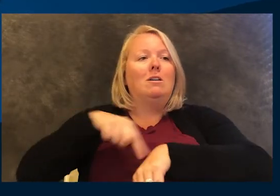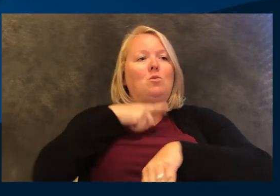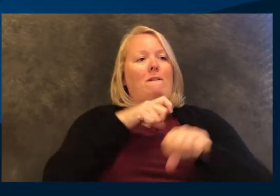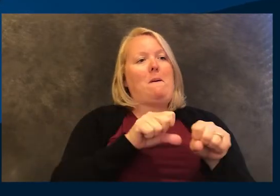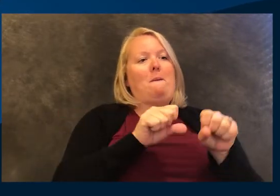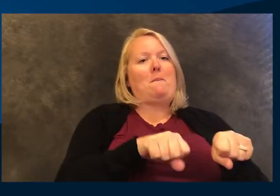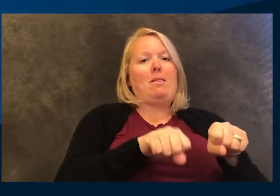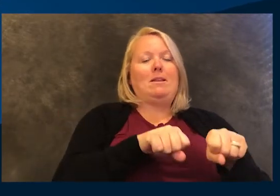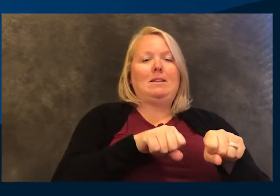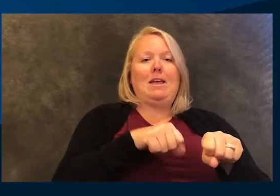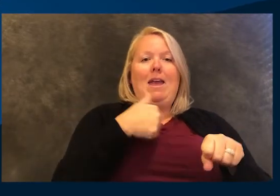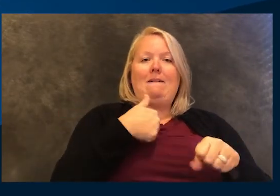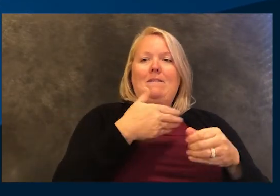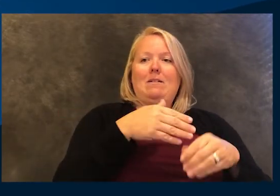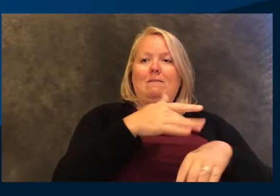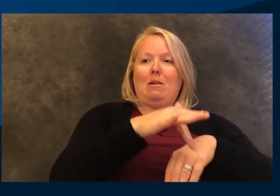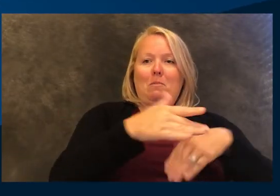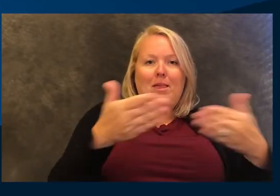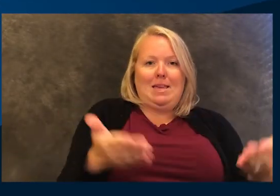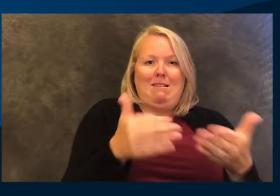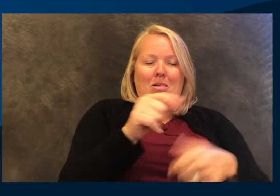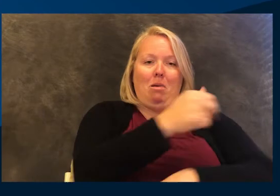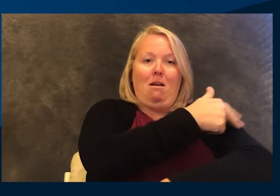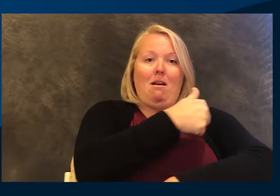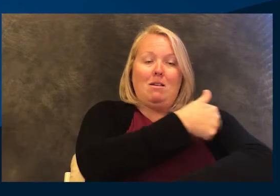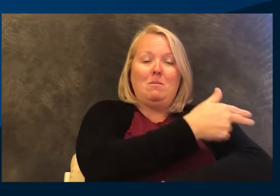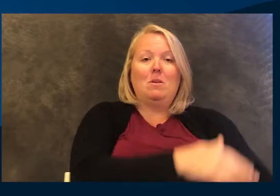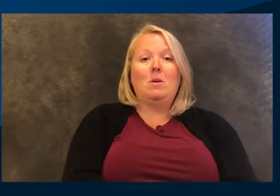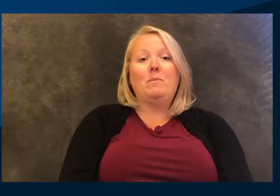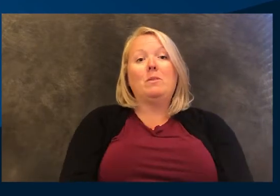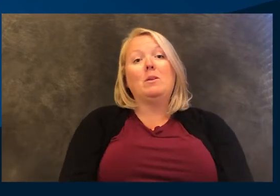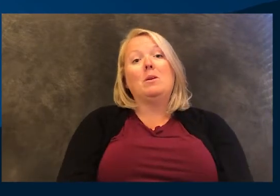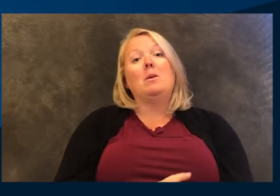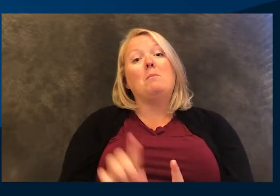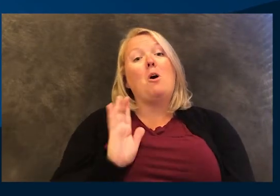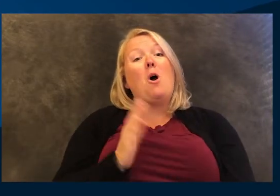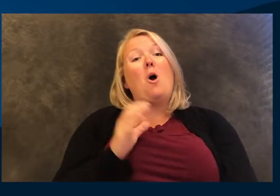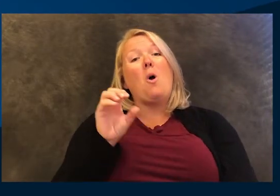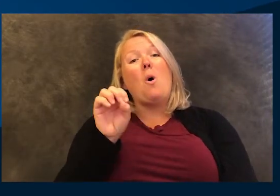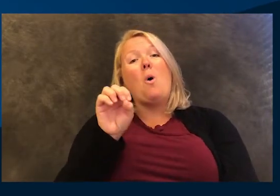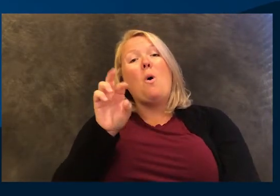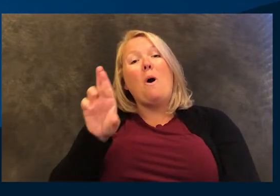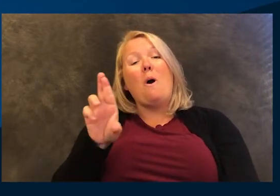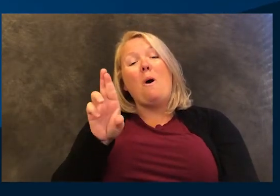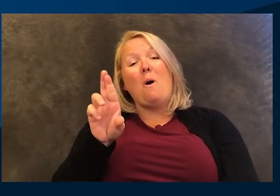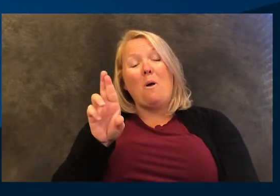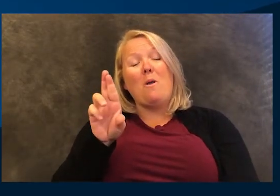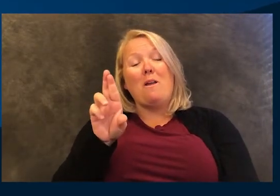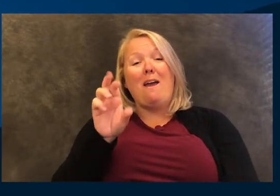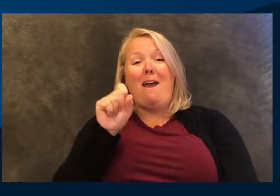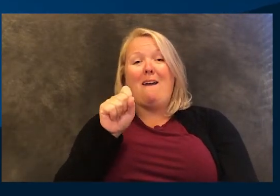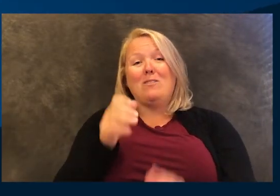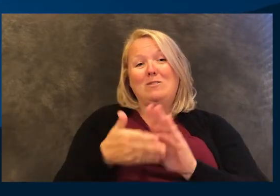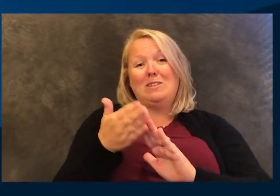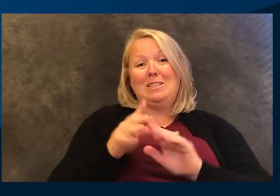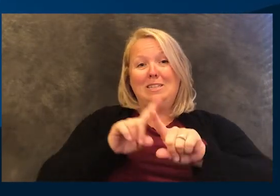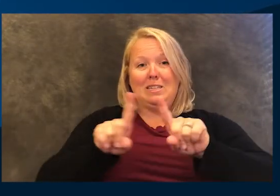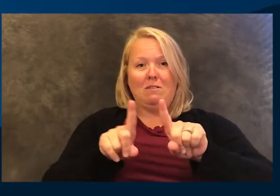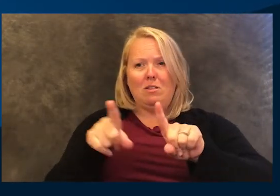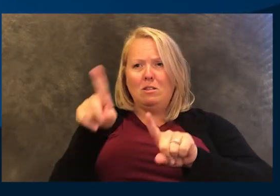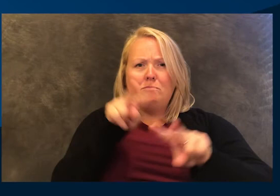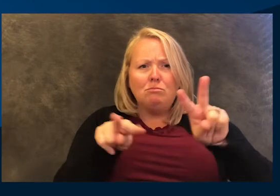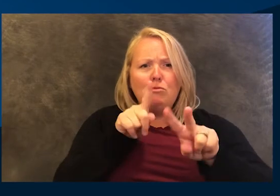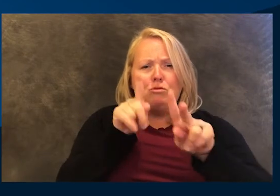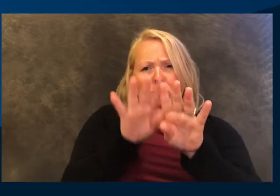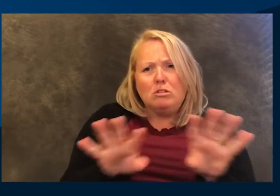of care. In order to make this all happen, though, our ORs had to work much differently. And what they did was take a look at critical needs